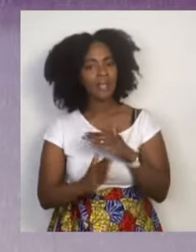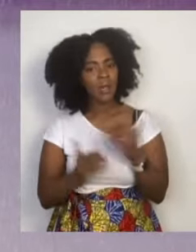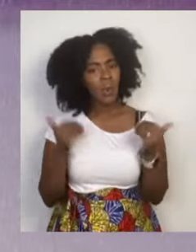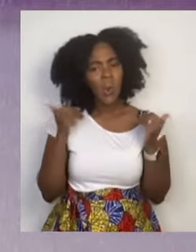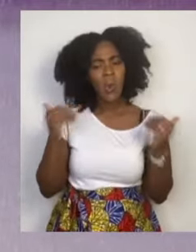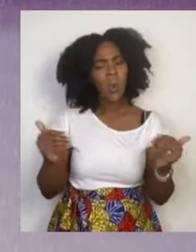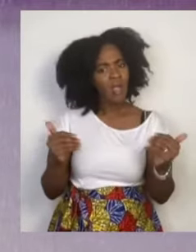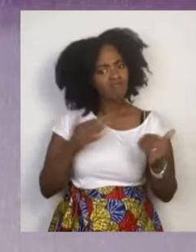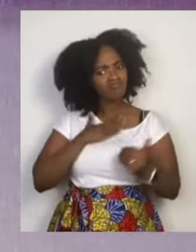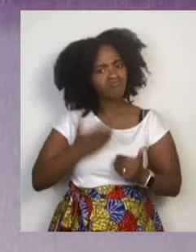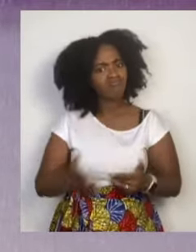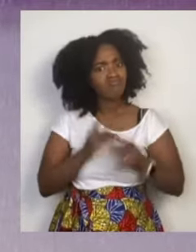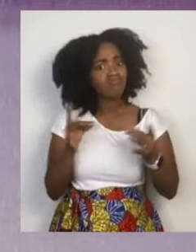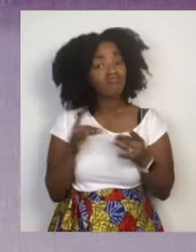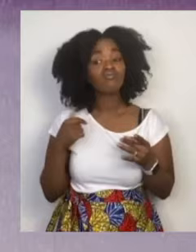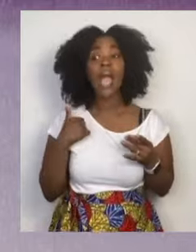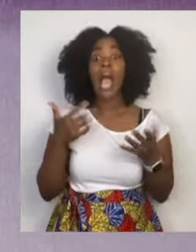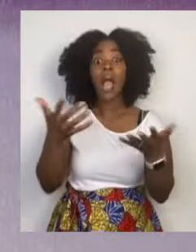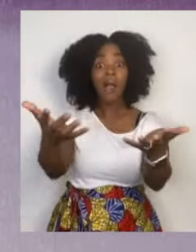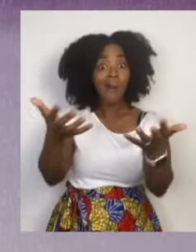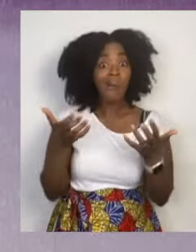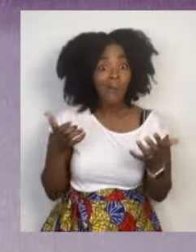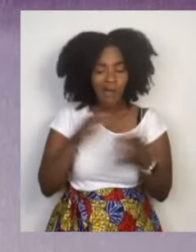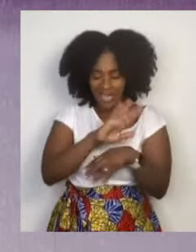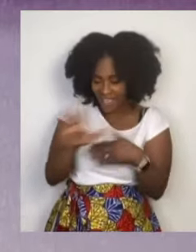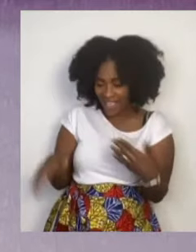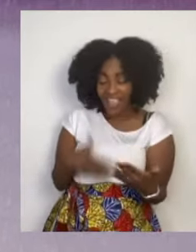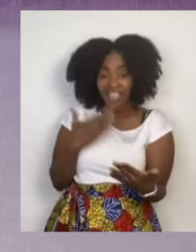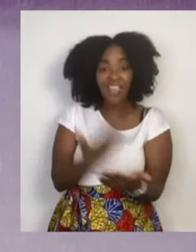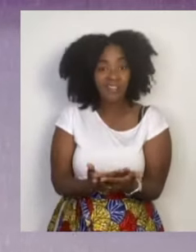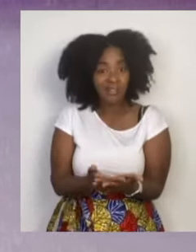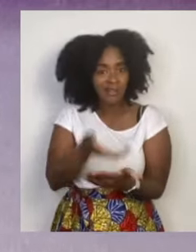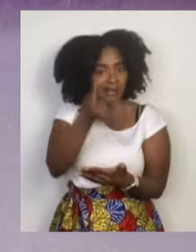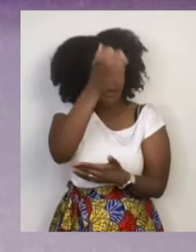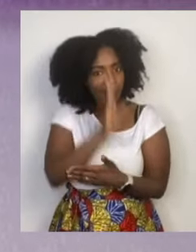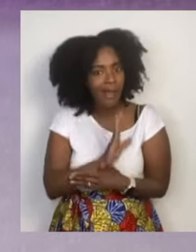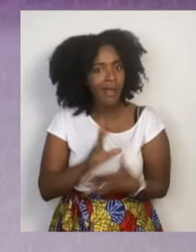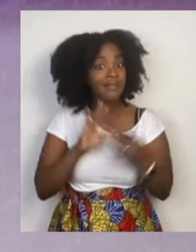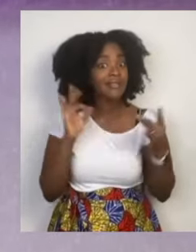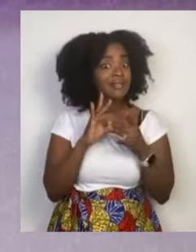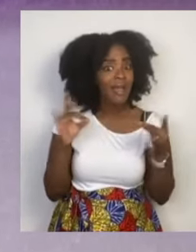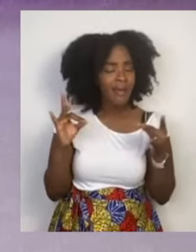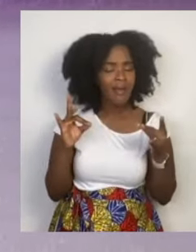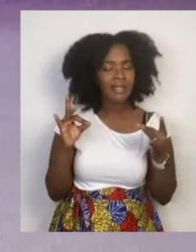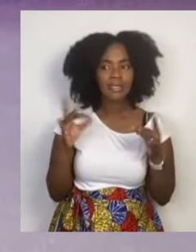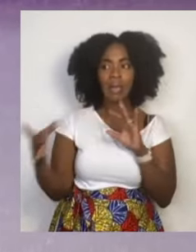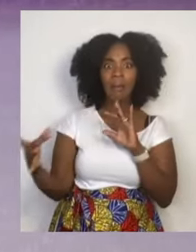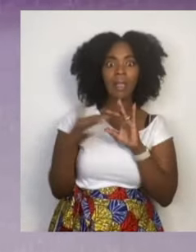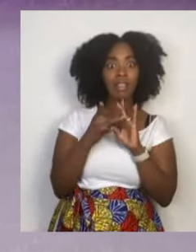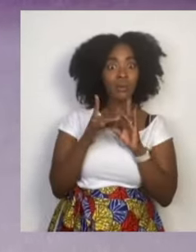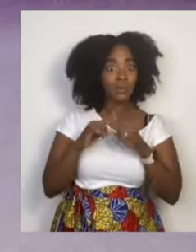want everything God said belongs to me.